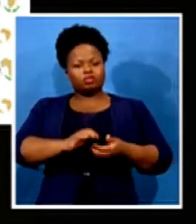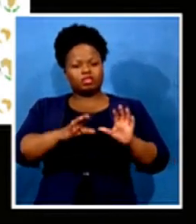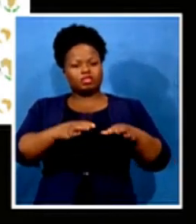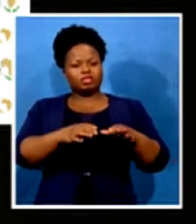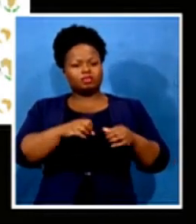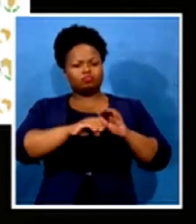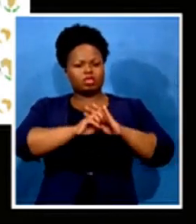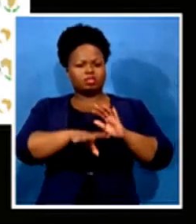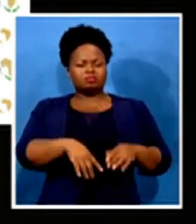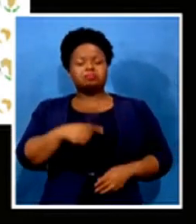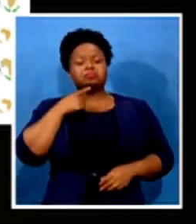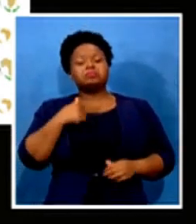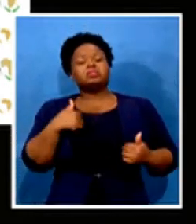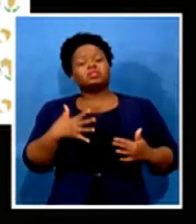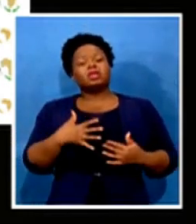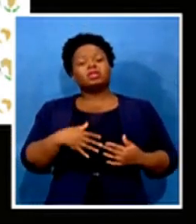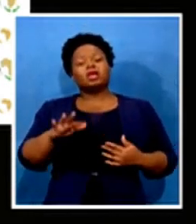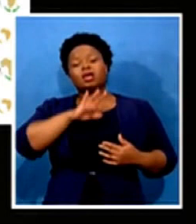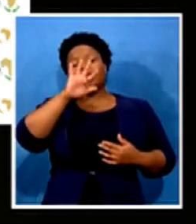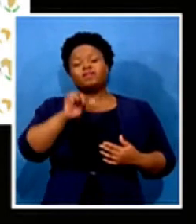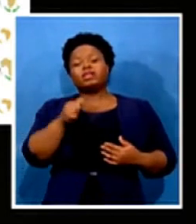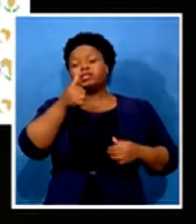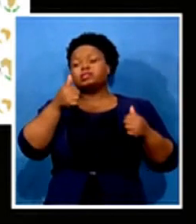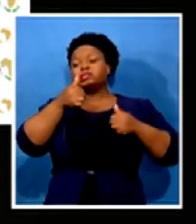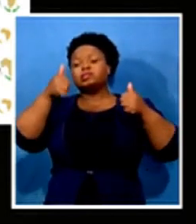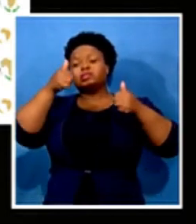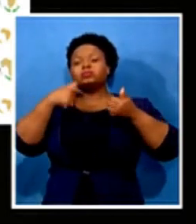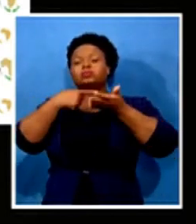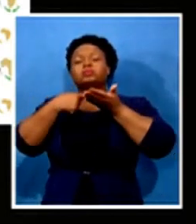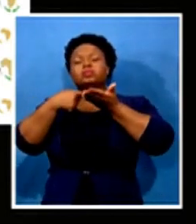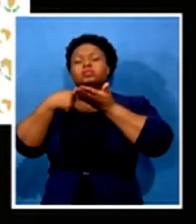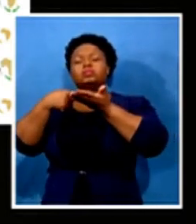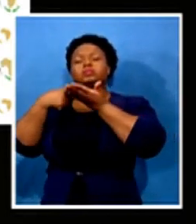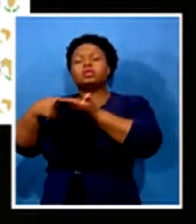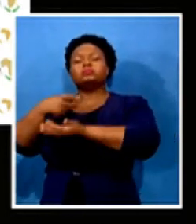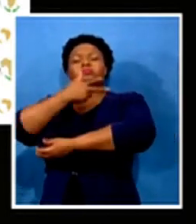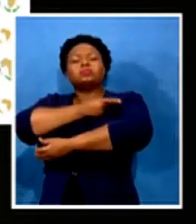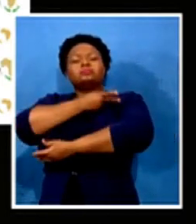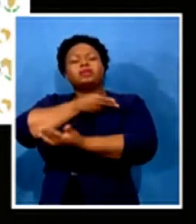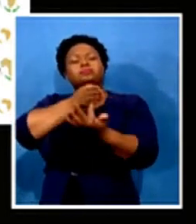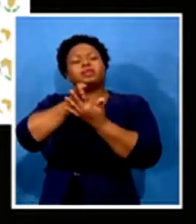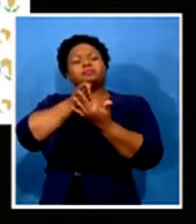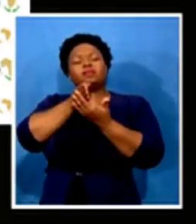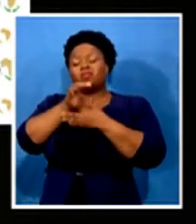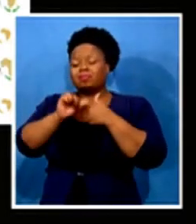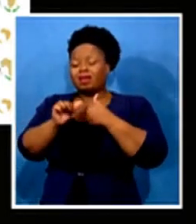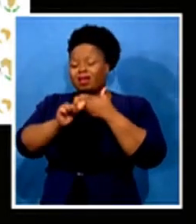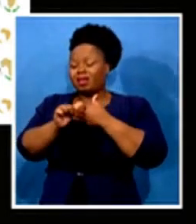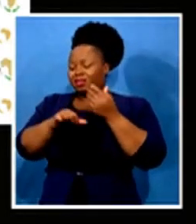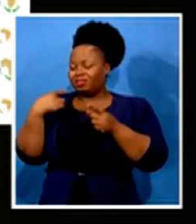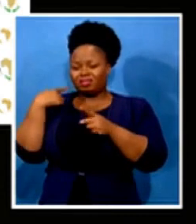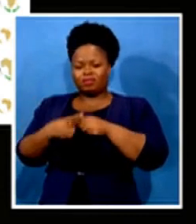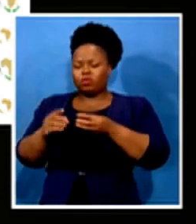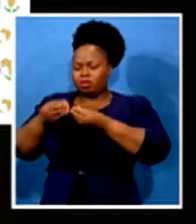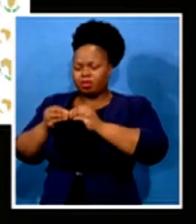been discussing vaccine access for weeks or months now with manufacturers and other parties. But